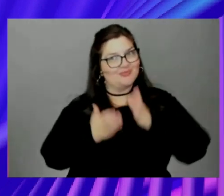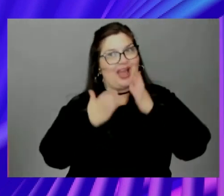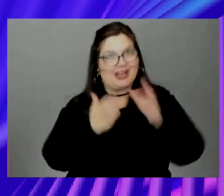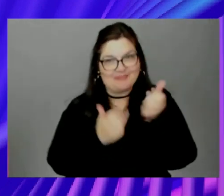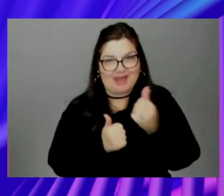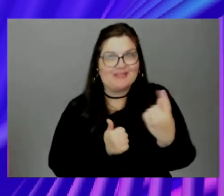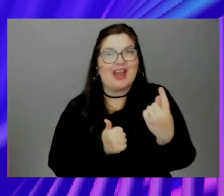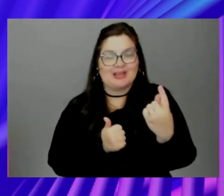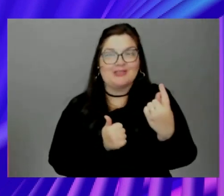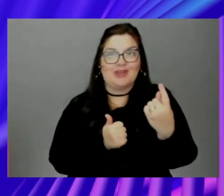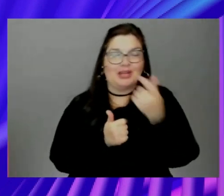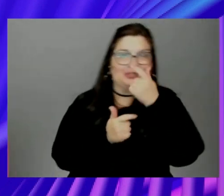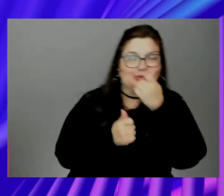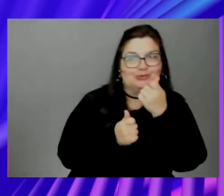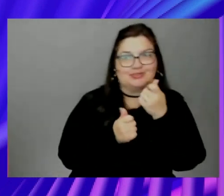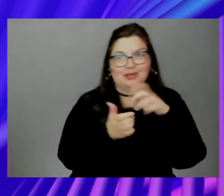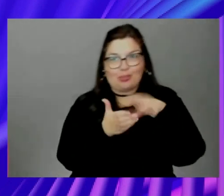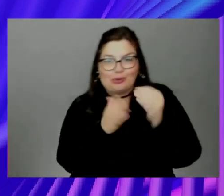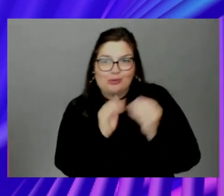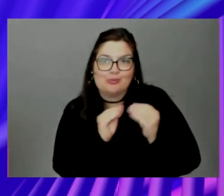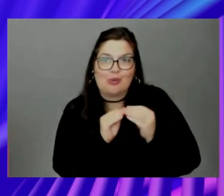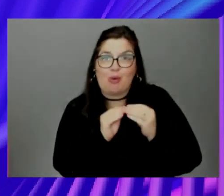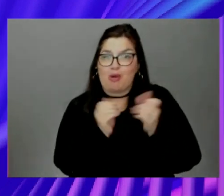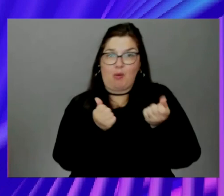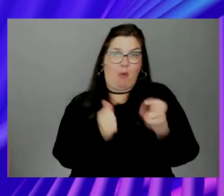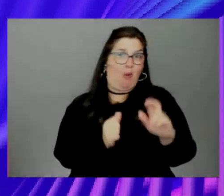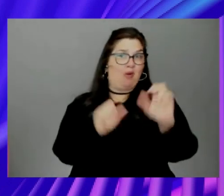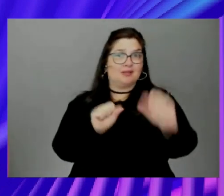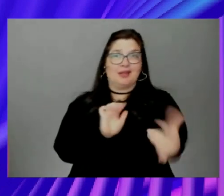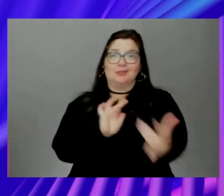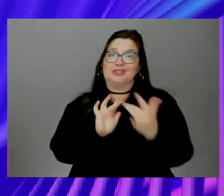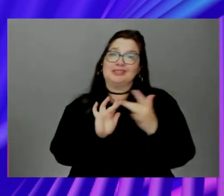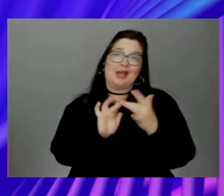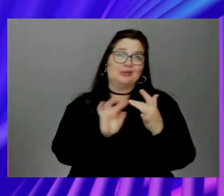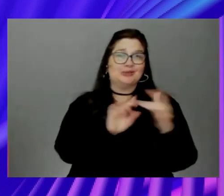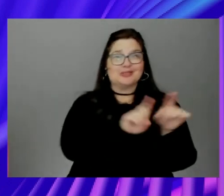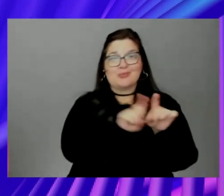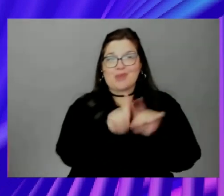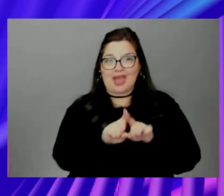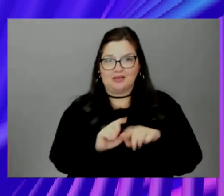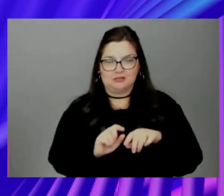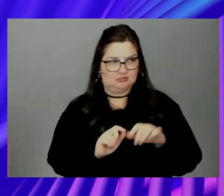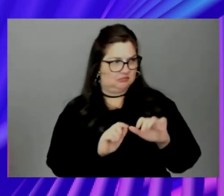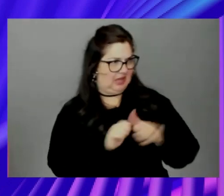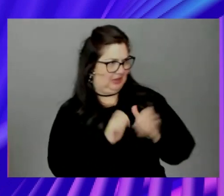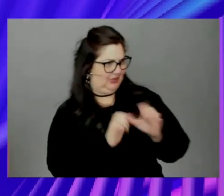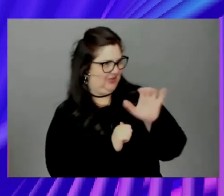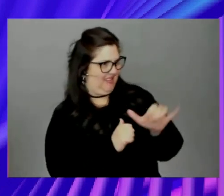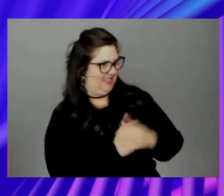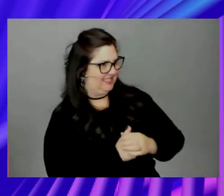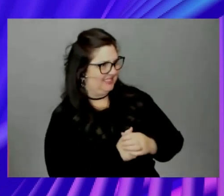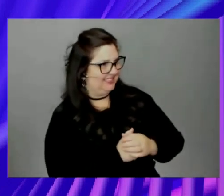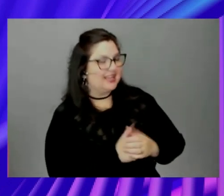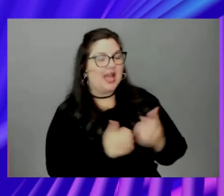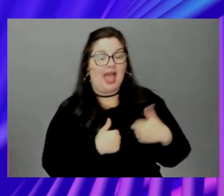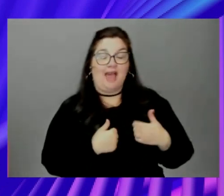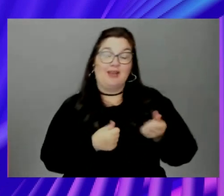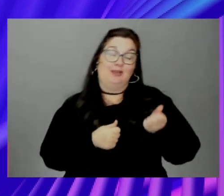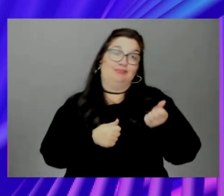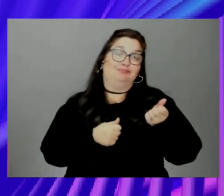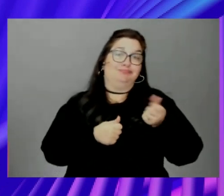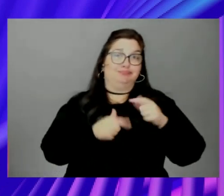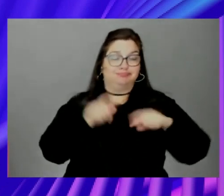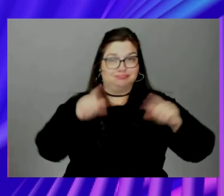more. And they can also reach out to us as well. How do they do that? We have a variety of different options. We